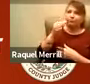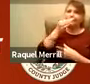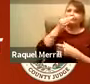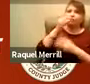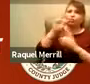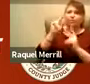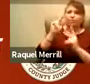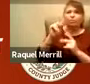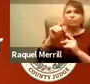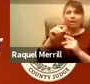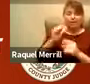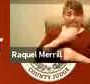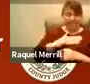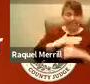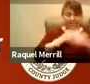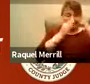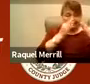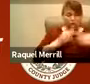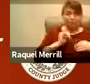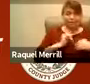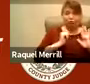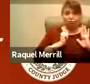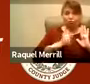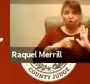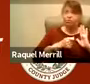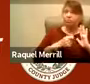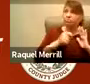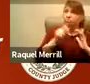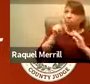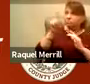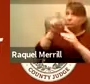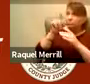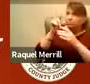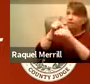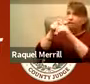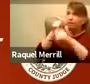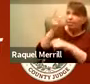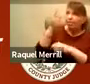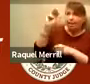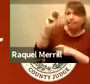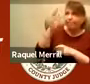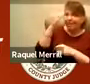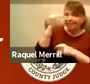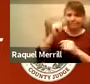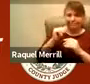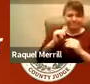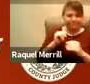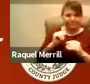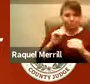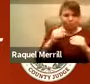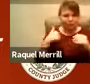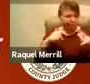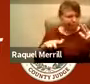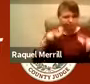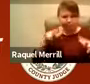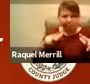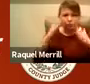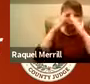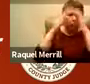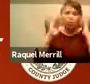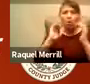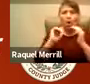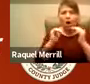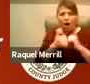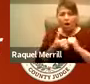the decisions that I made as county judge had to come from them because nobody really knew how to do this.